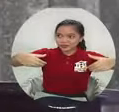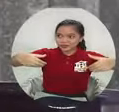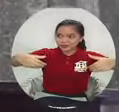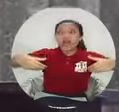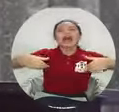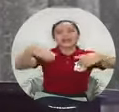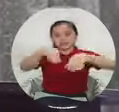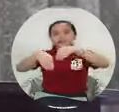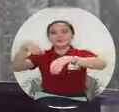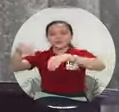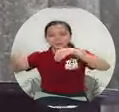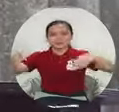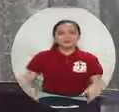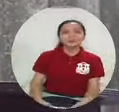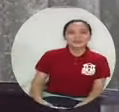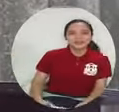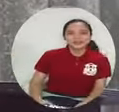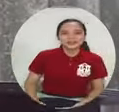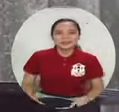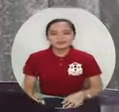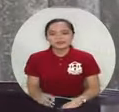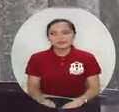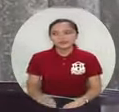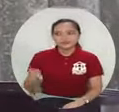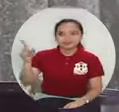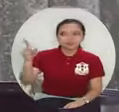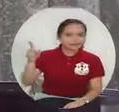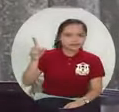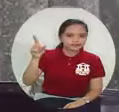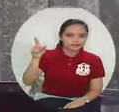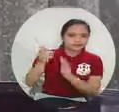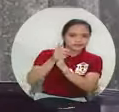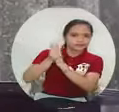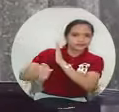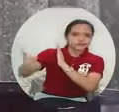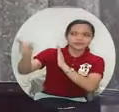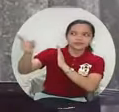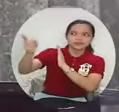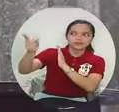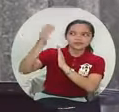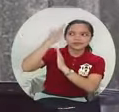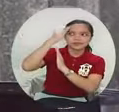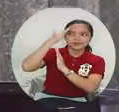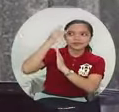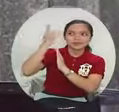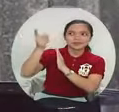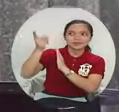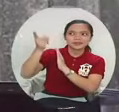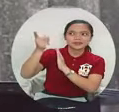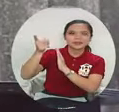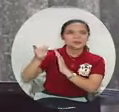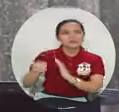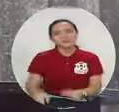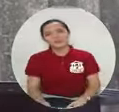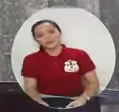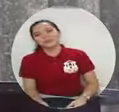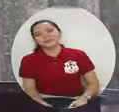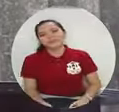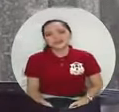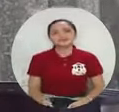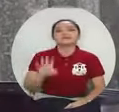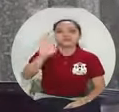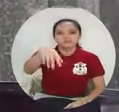accident. Every step of the way, I have disciplined myself. And it was a commitment. I have many failures. I